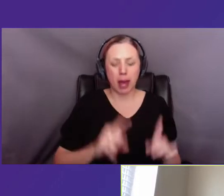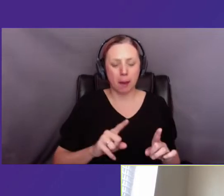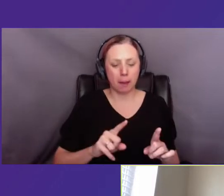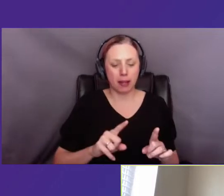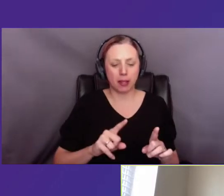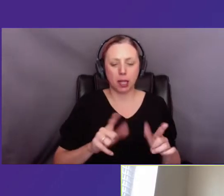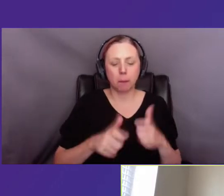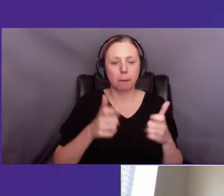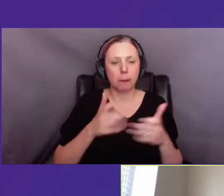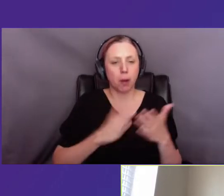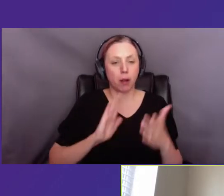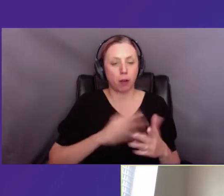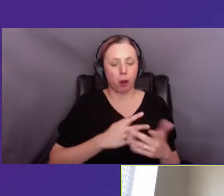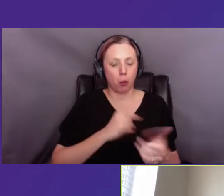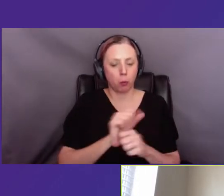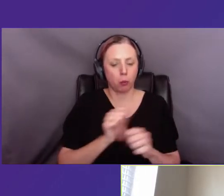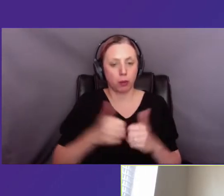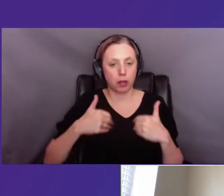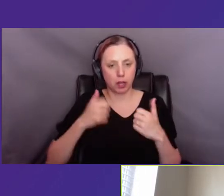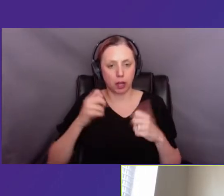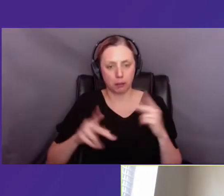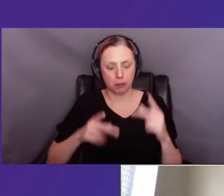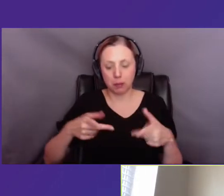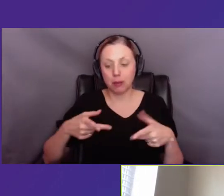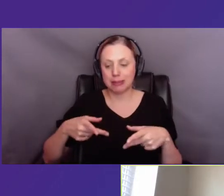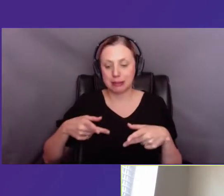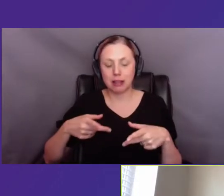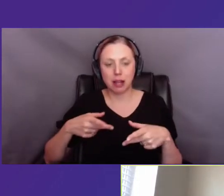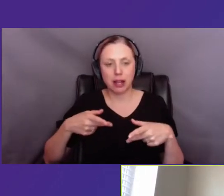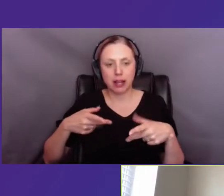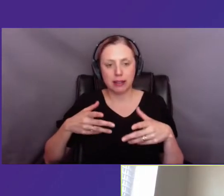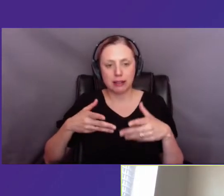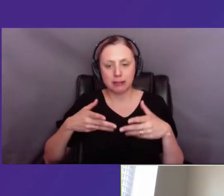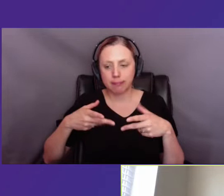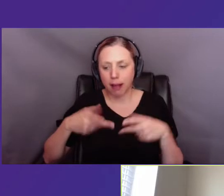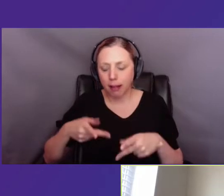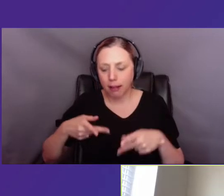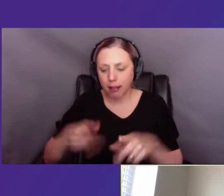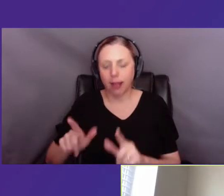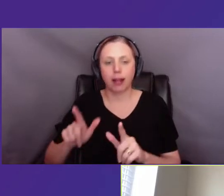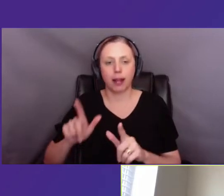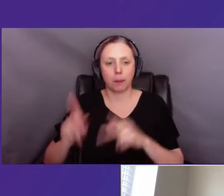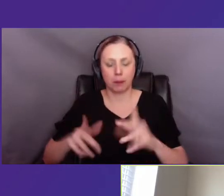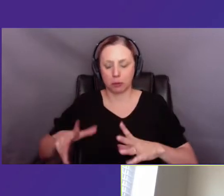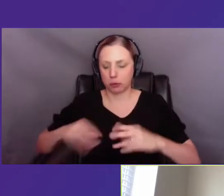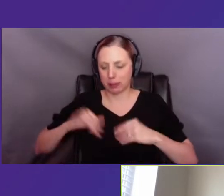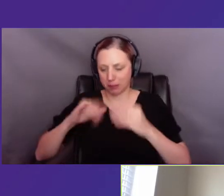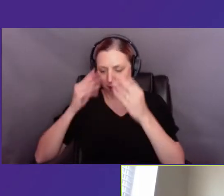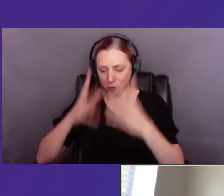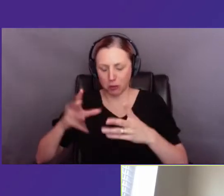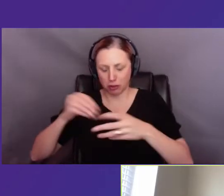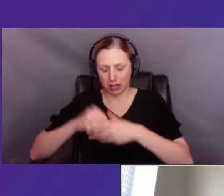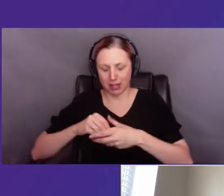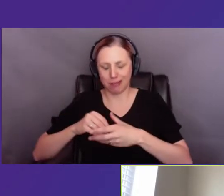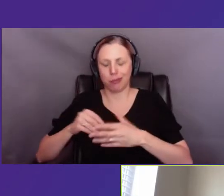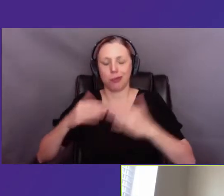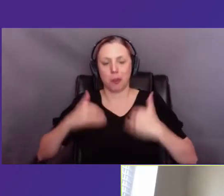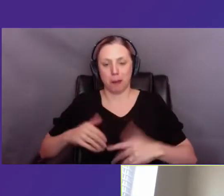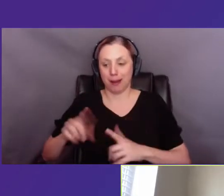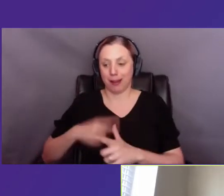is being able to allow them to take that information into their container, into their body, and then utilize it, whether that's